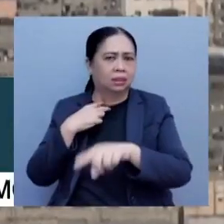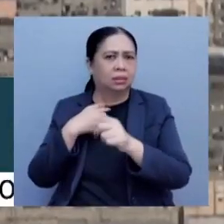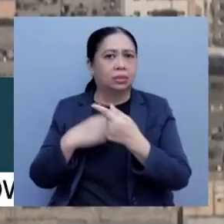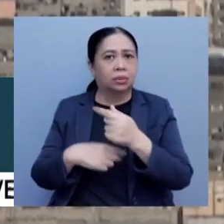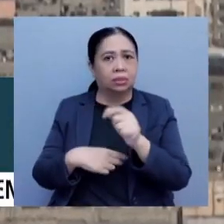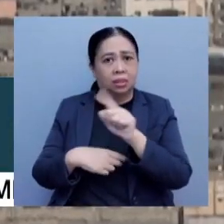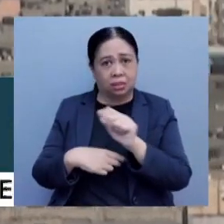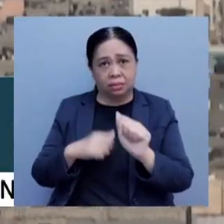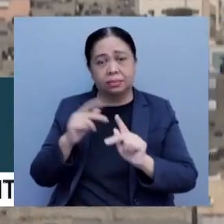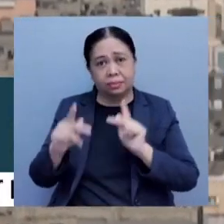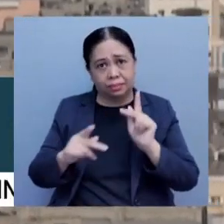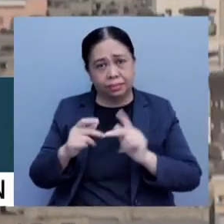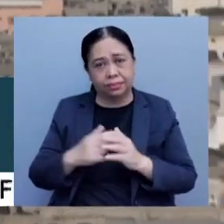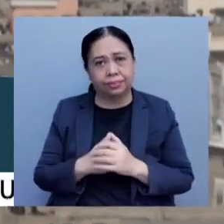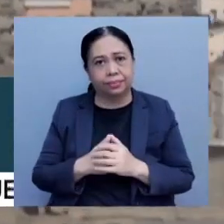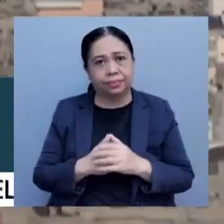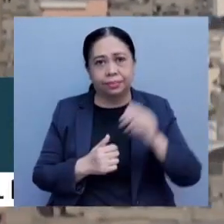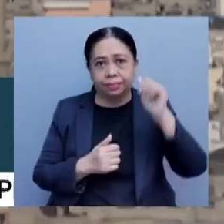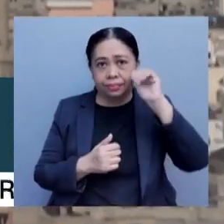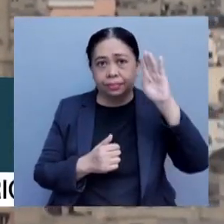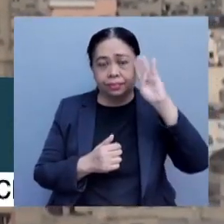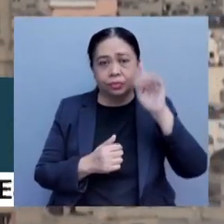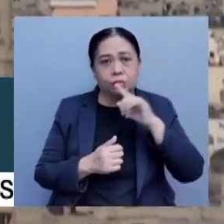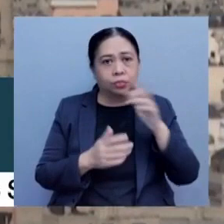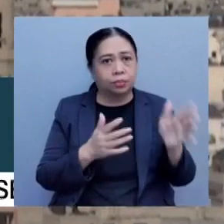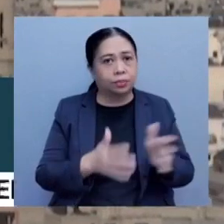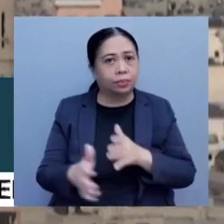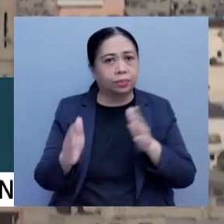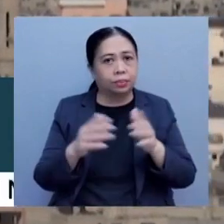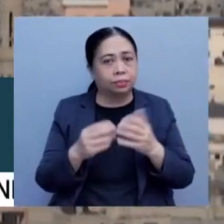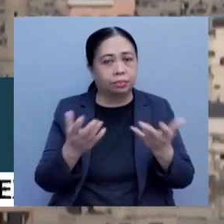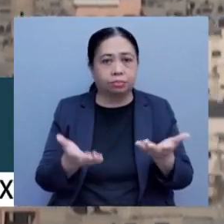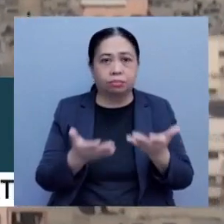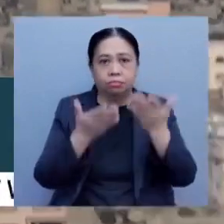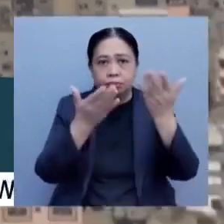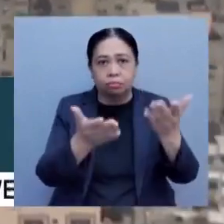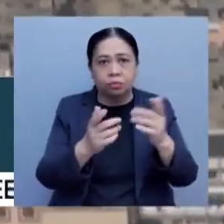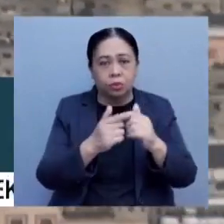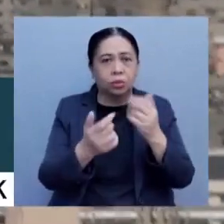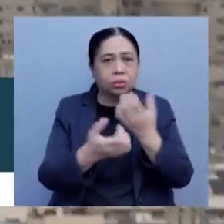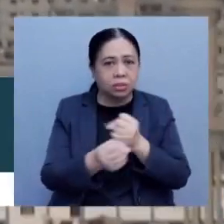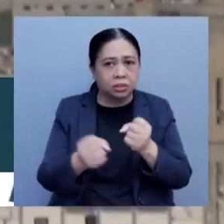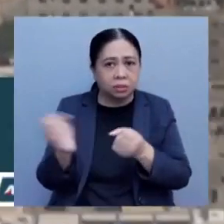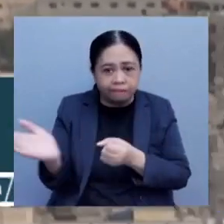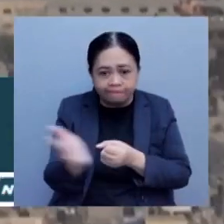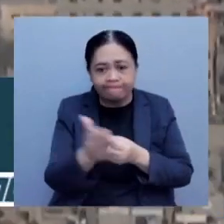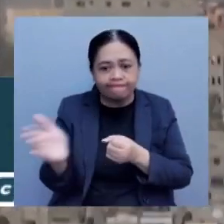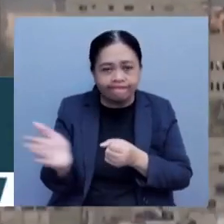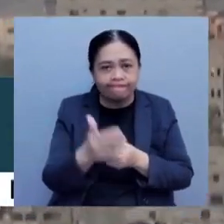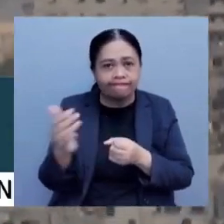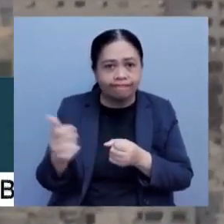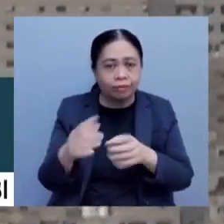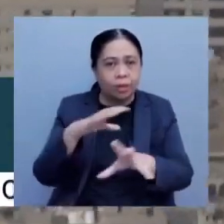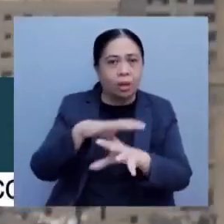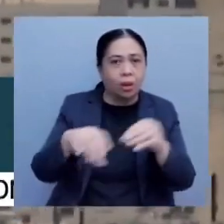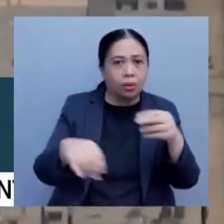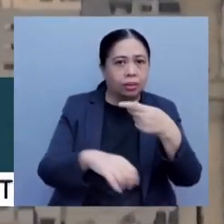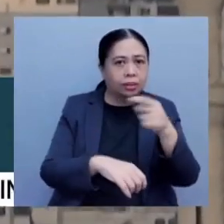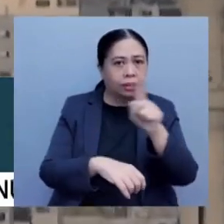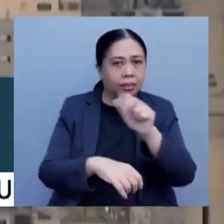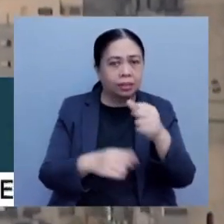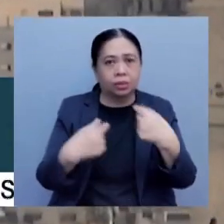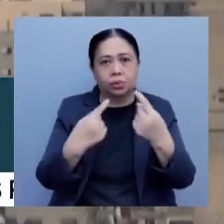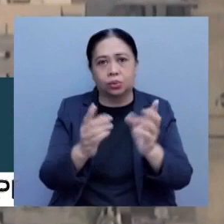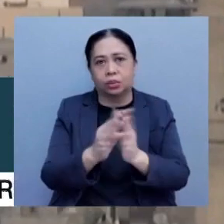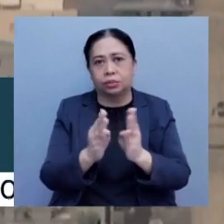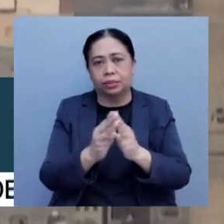residents. Blinken said he also planned to bring up the possibilities for safe passage of civilians out of Gaza during meetings with